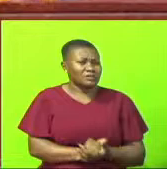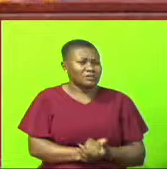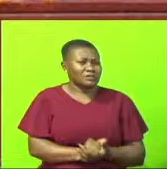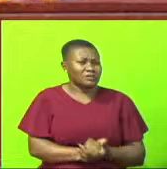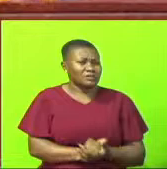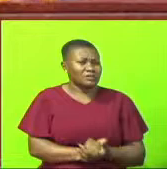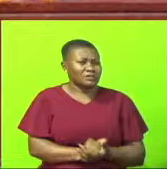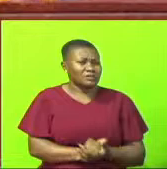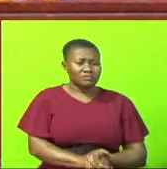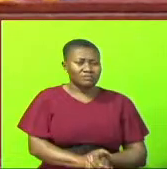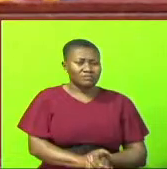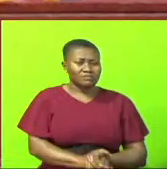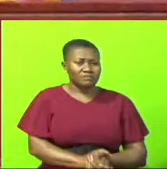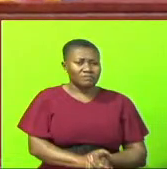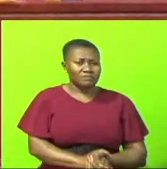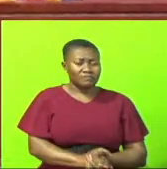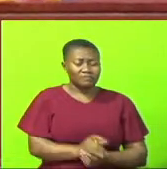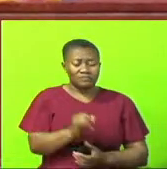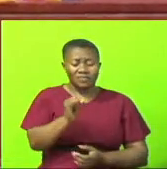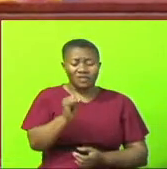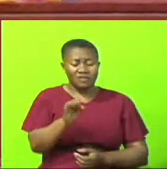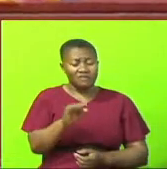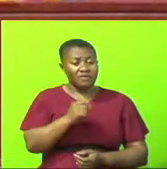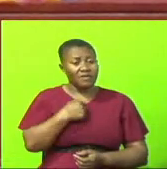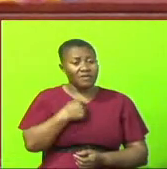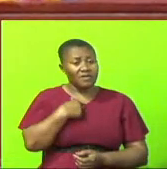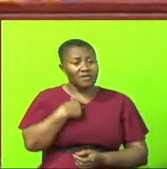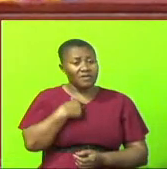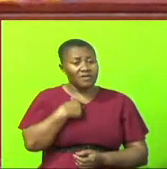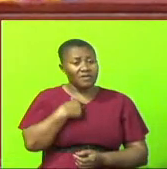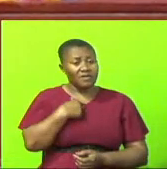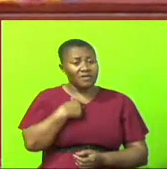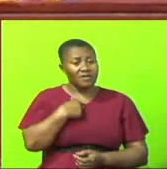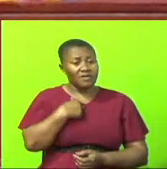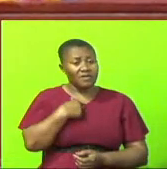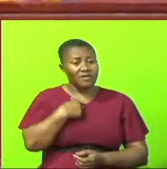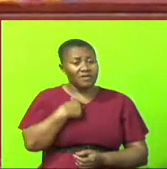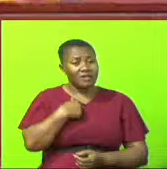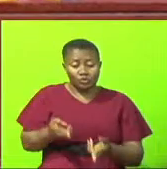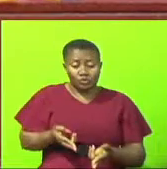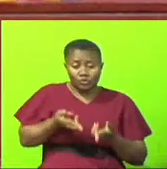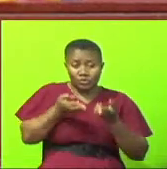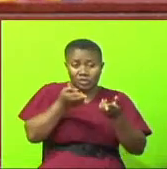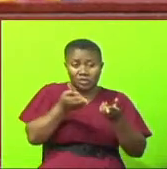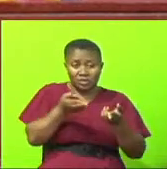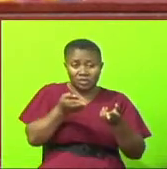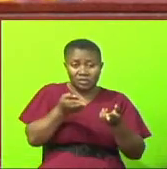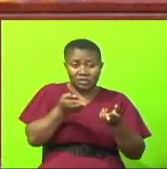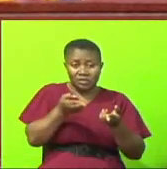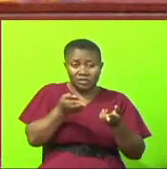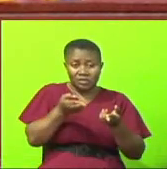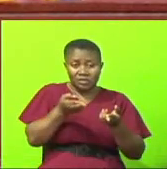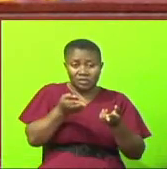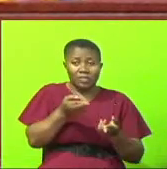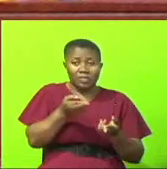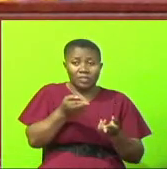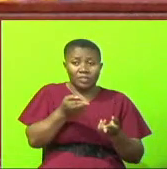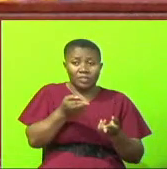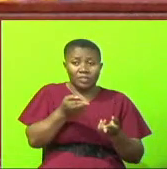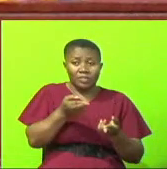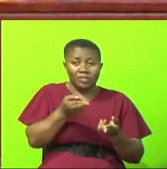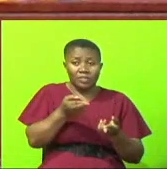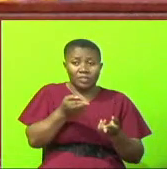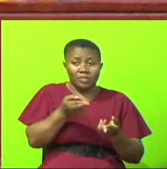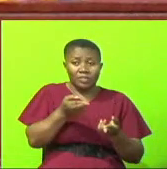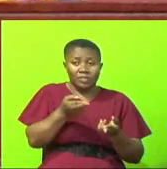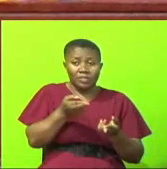If I think that the issues raised are so weighty that there's a need for me to take some more